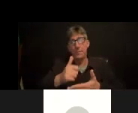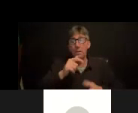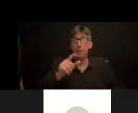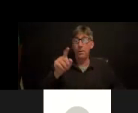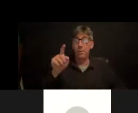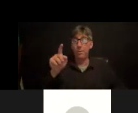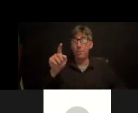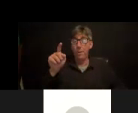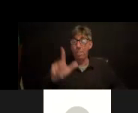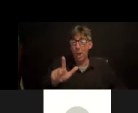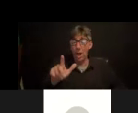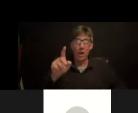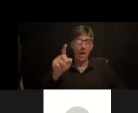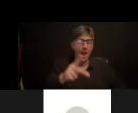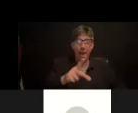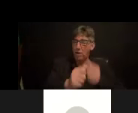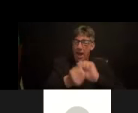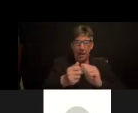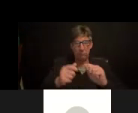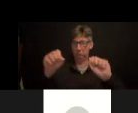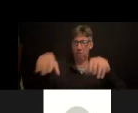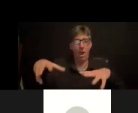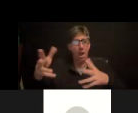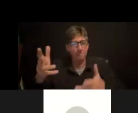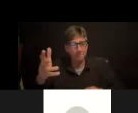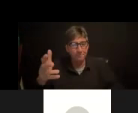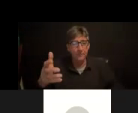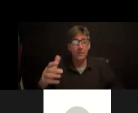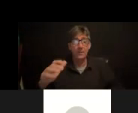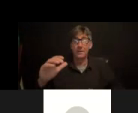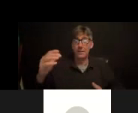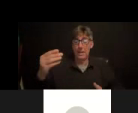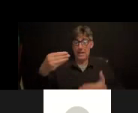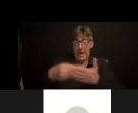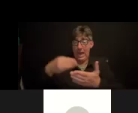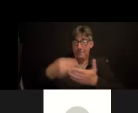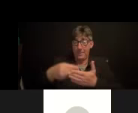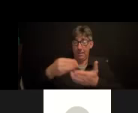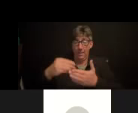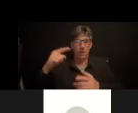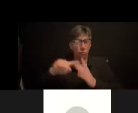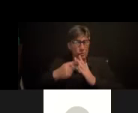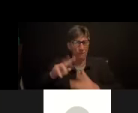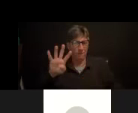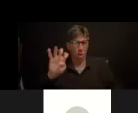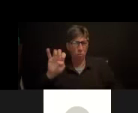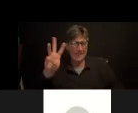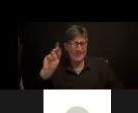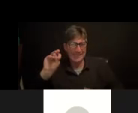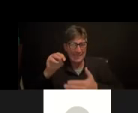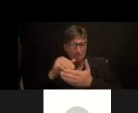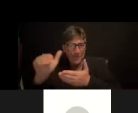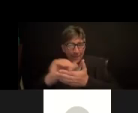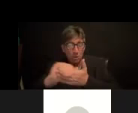And the remainder really that capital is the recognition that we were originally allocating nearly $460 million from our capital budget,